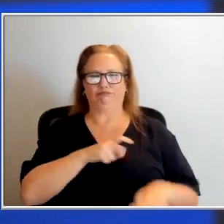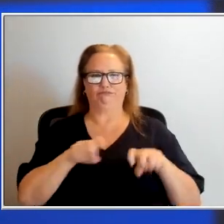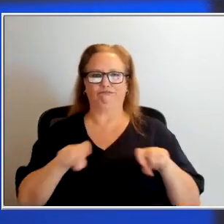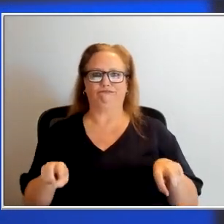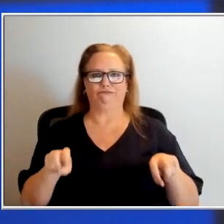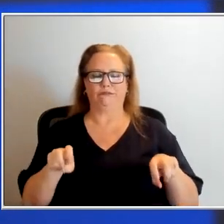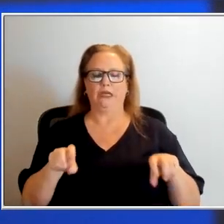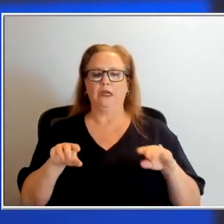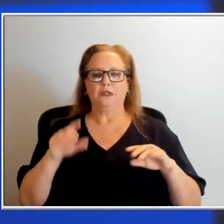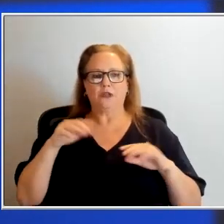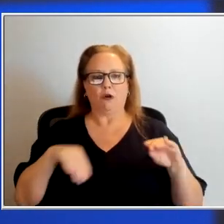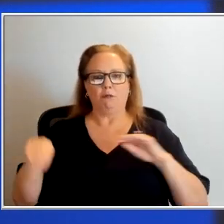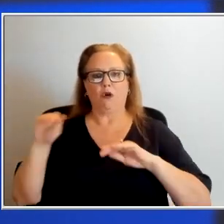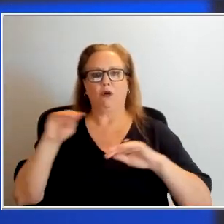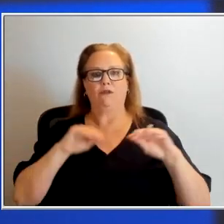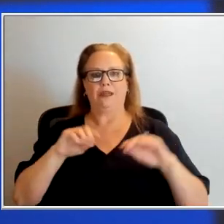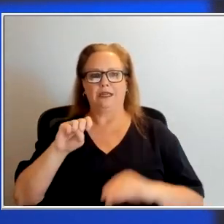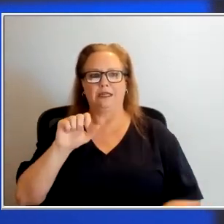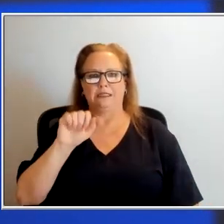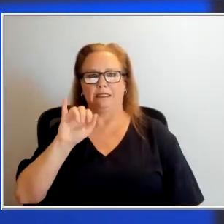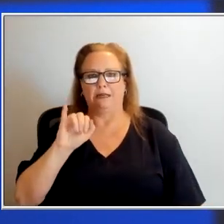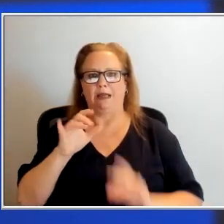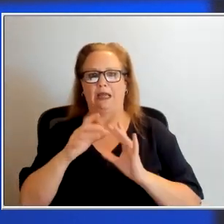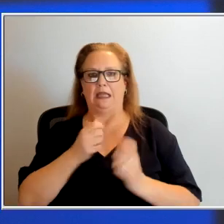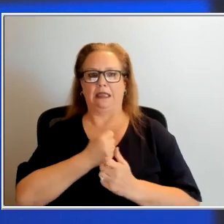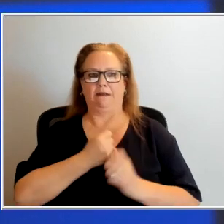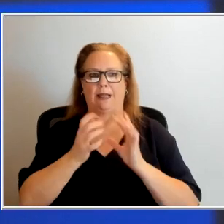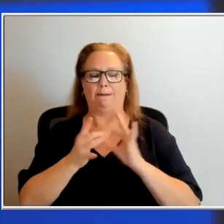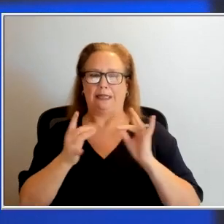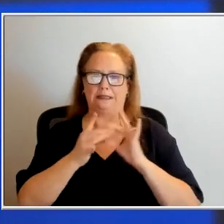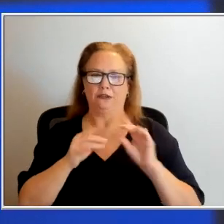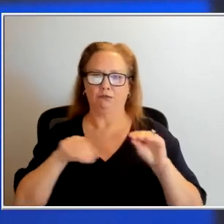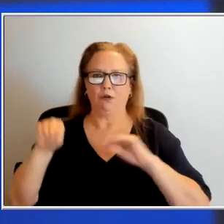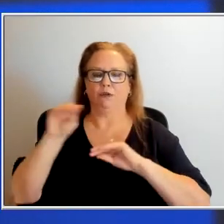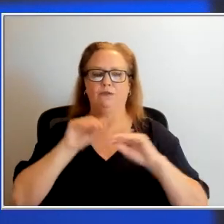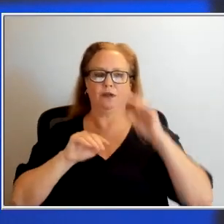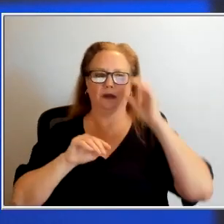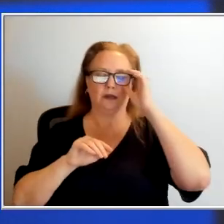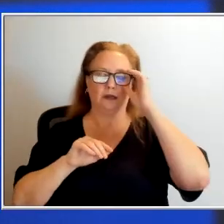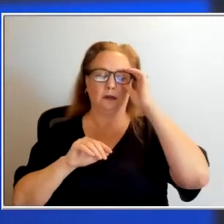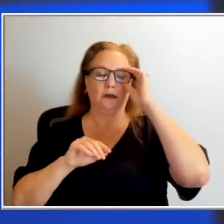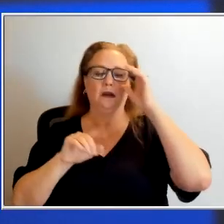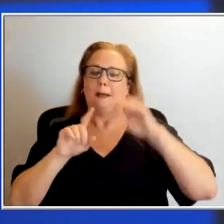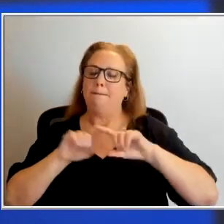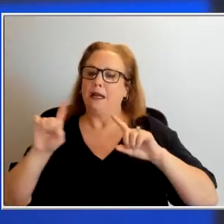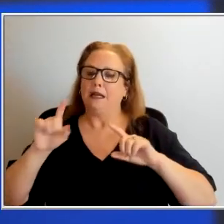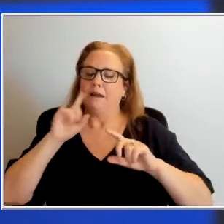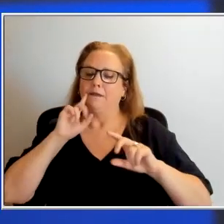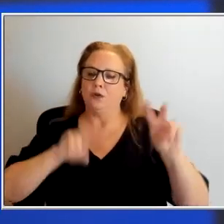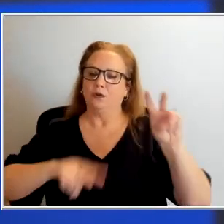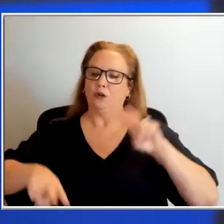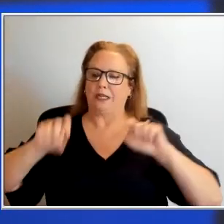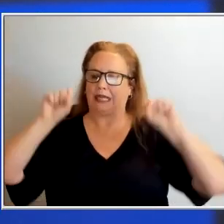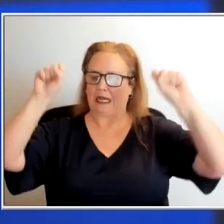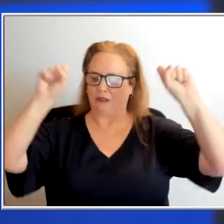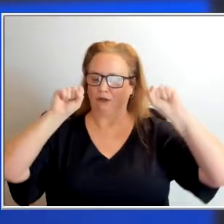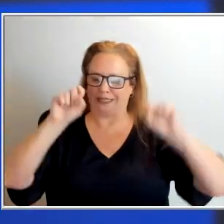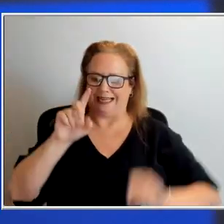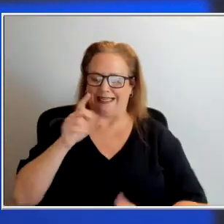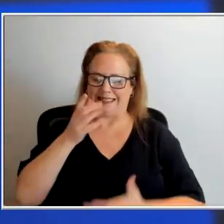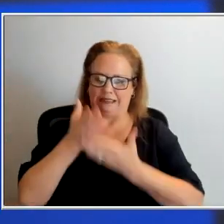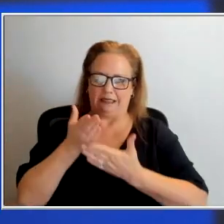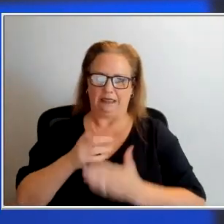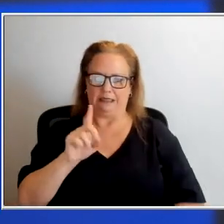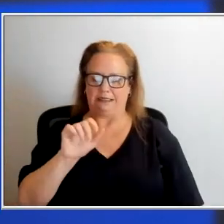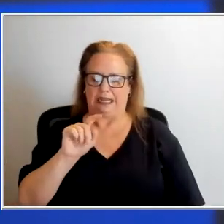move, Sammy, I love that message. And I think the other important thing is if you look at the exercise data during